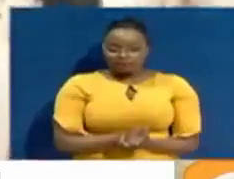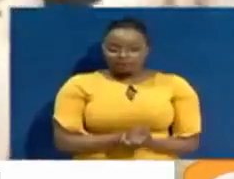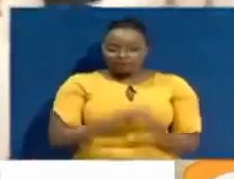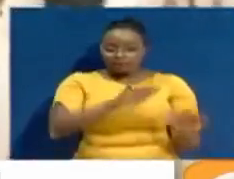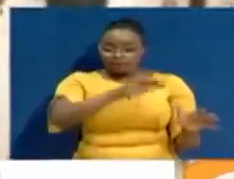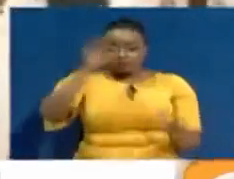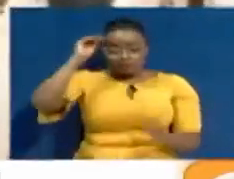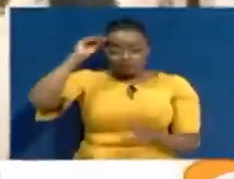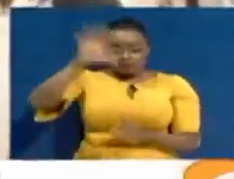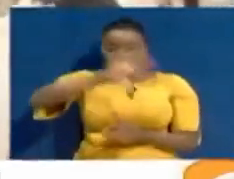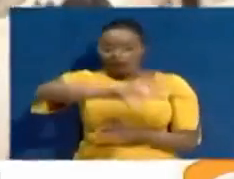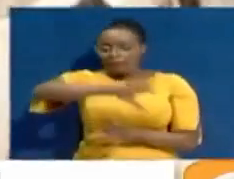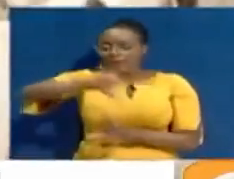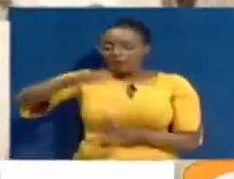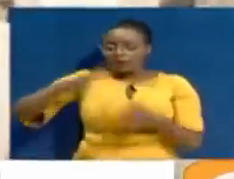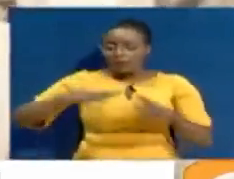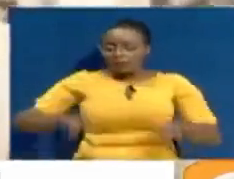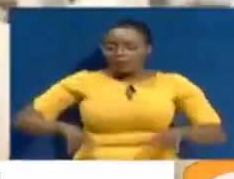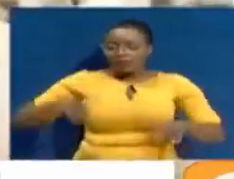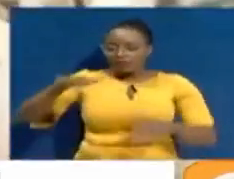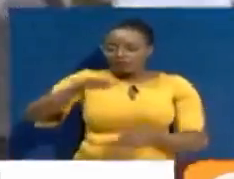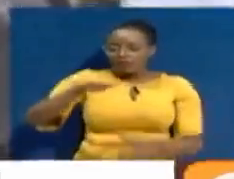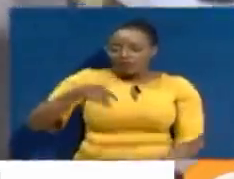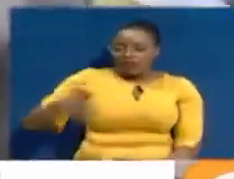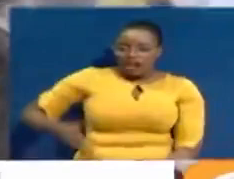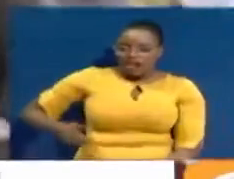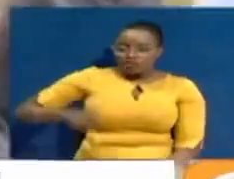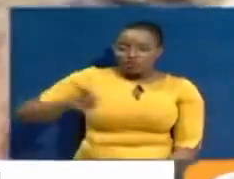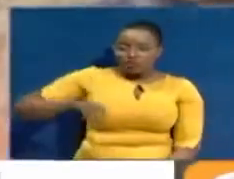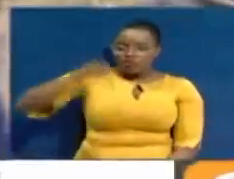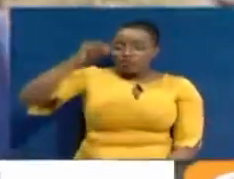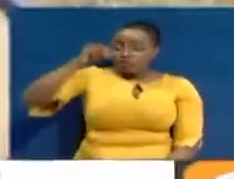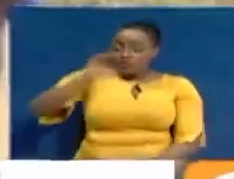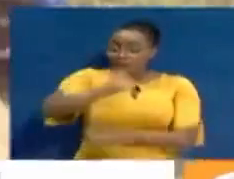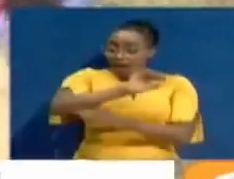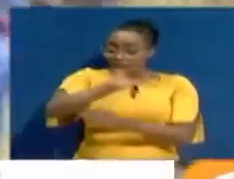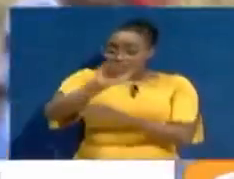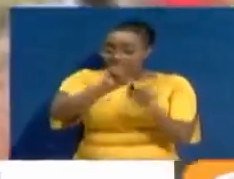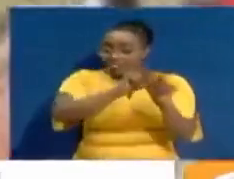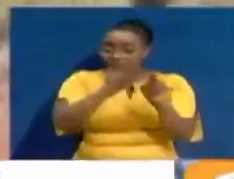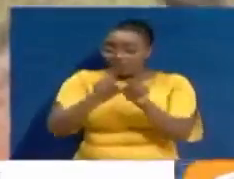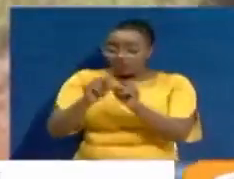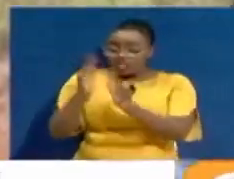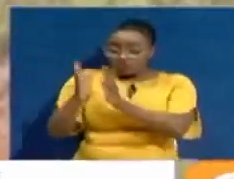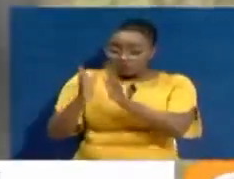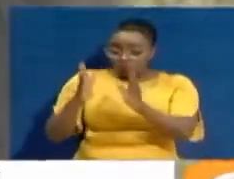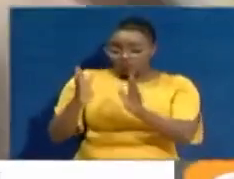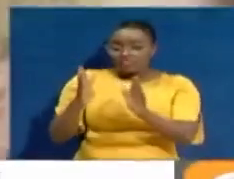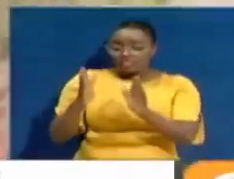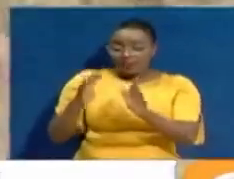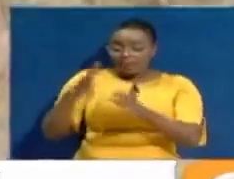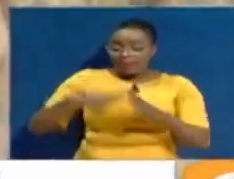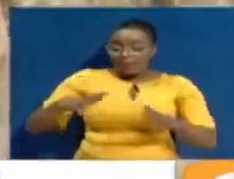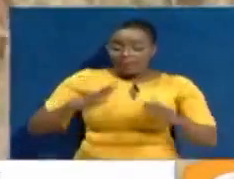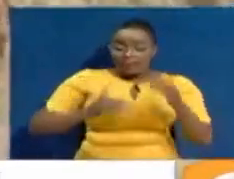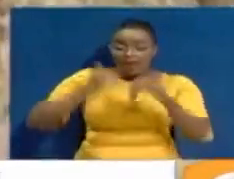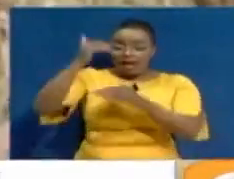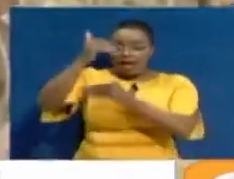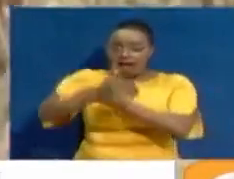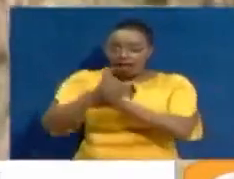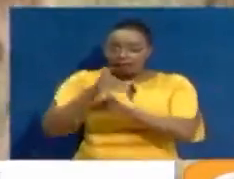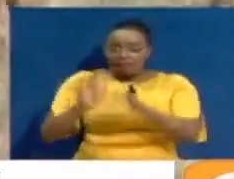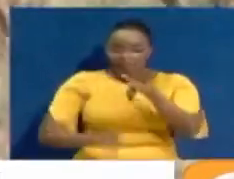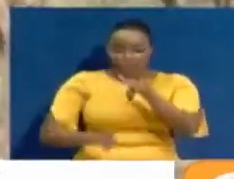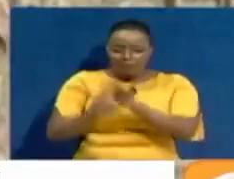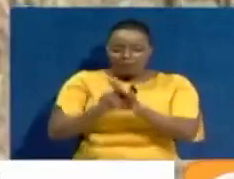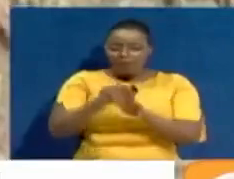In Kiambu County, residents of Gatundu North are now seeking the intervention of security officers following an